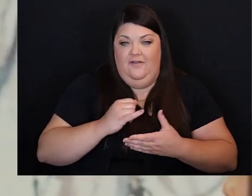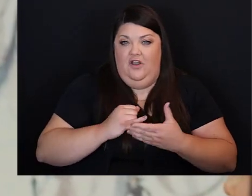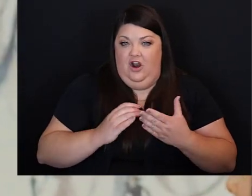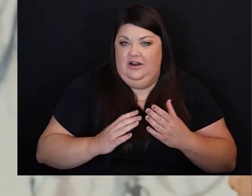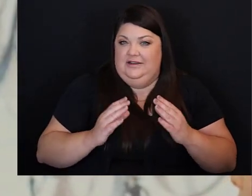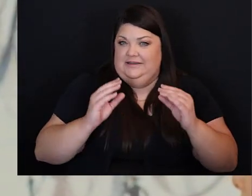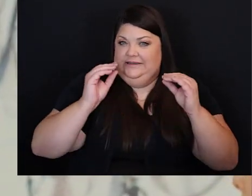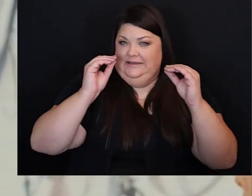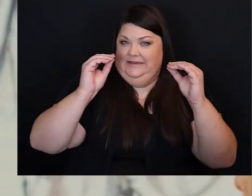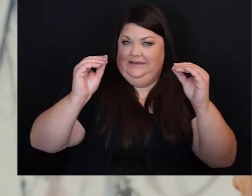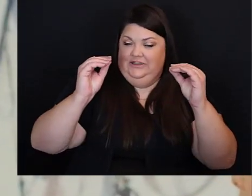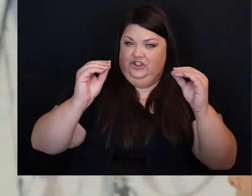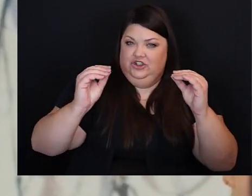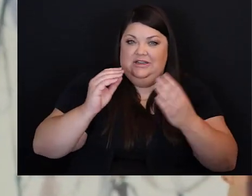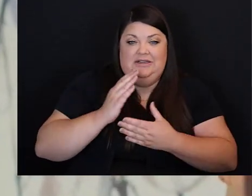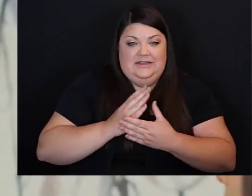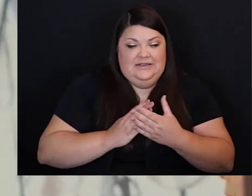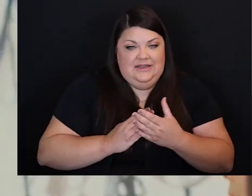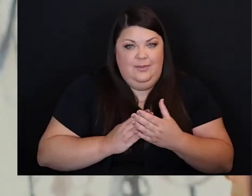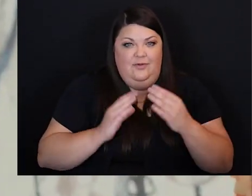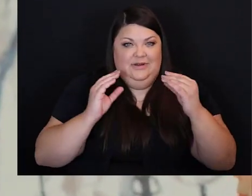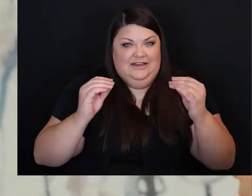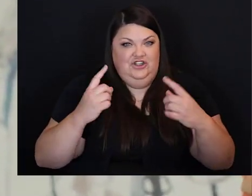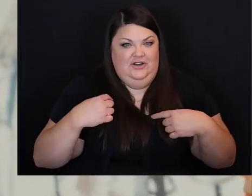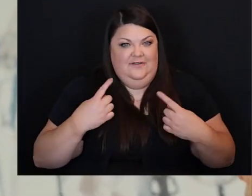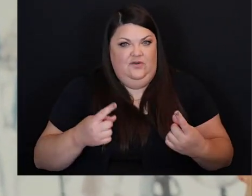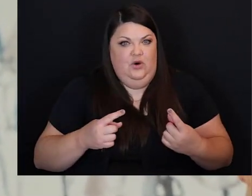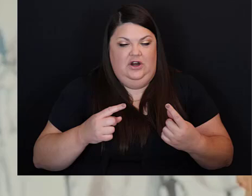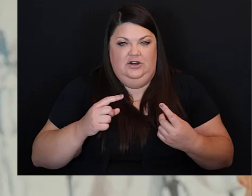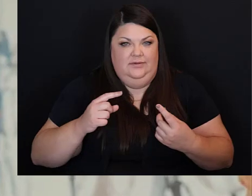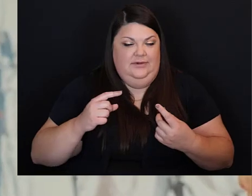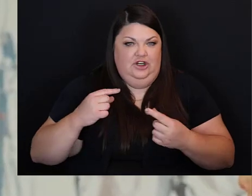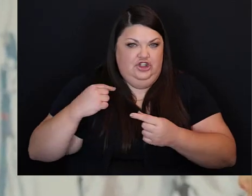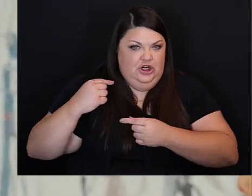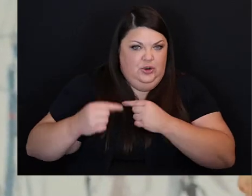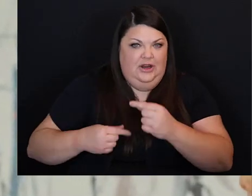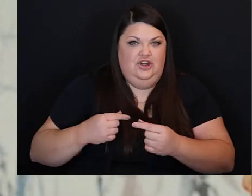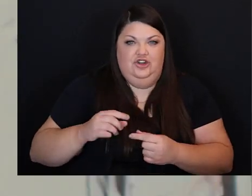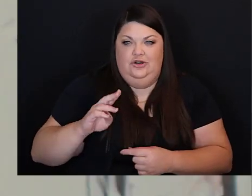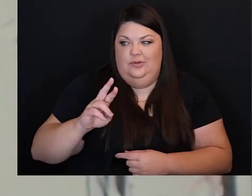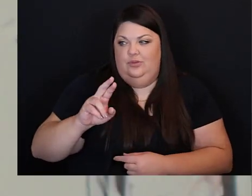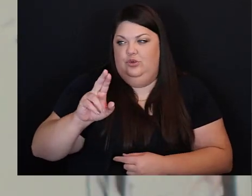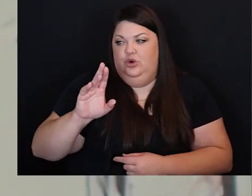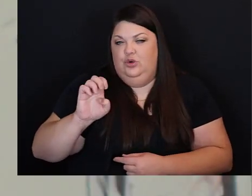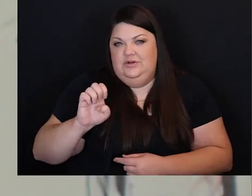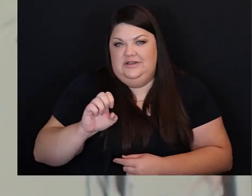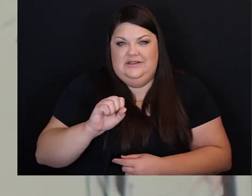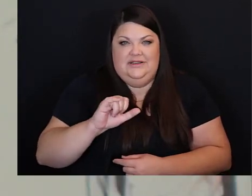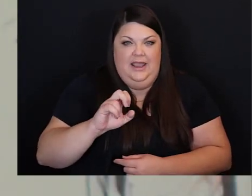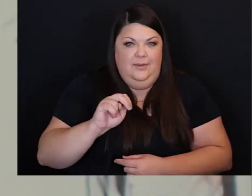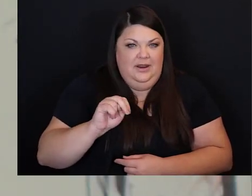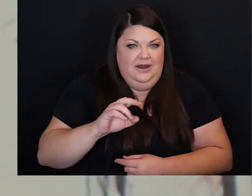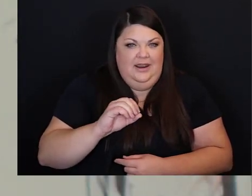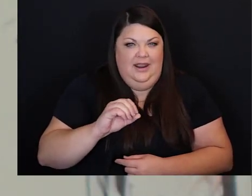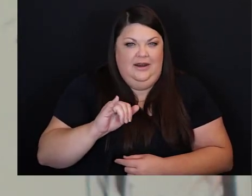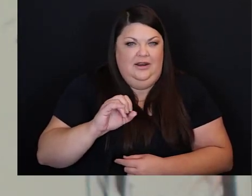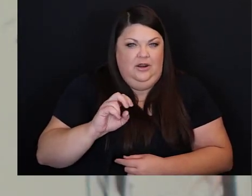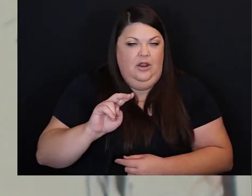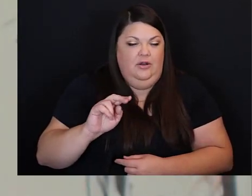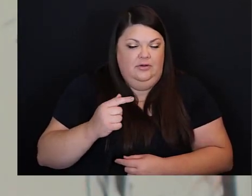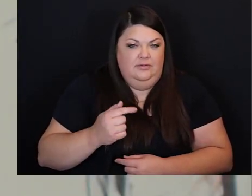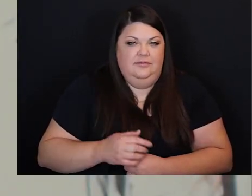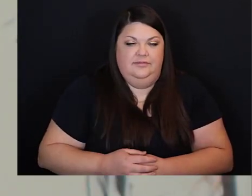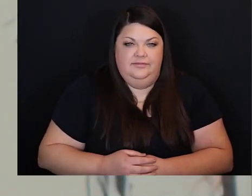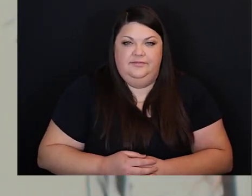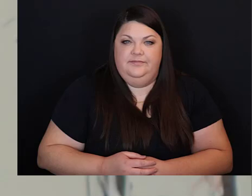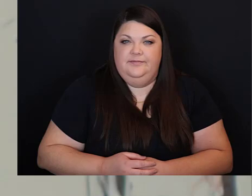artists teach, and some have been teaching for generations, like Bruce, Simon, and of course Yong Soon. Yeah, this show